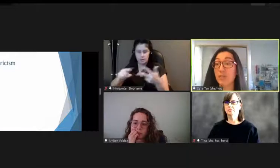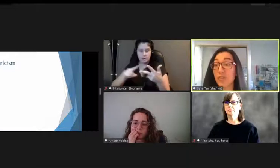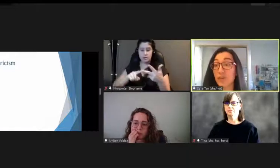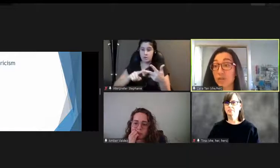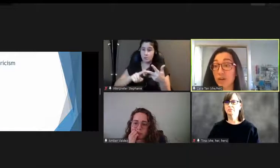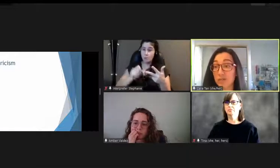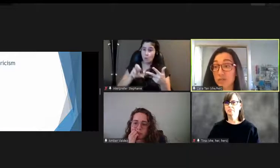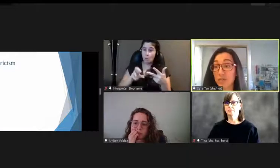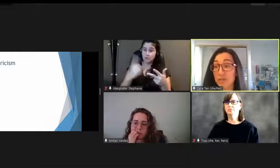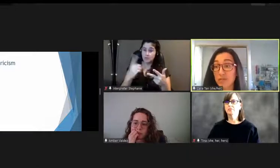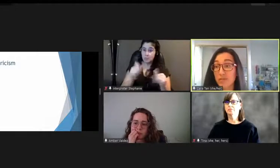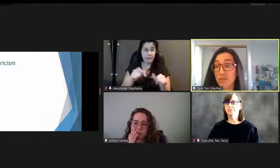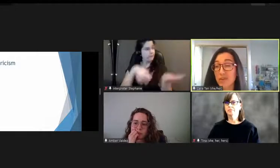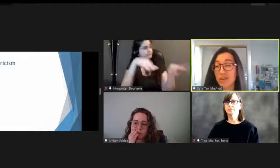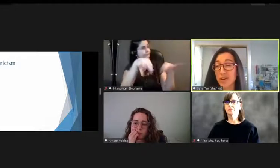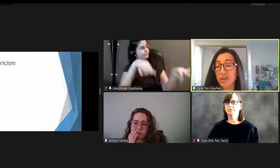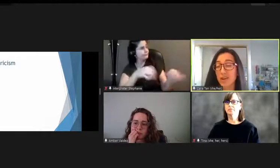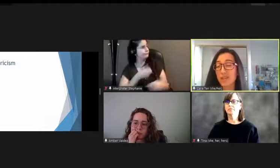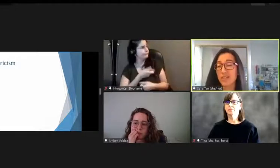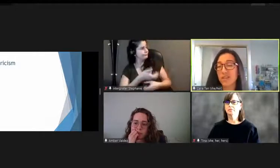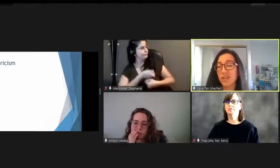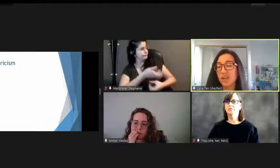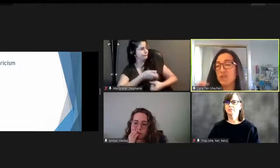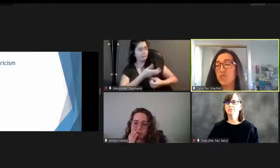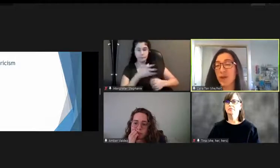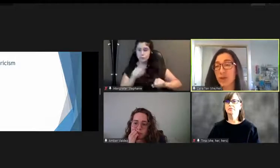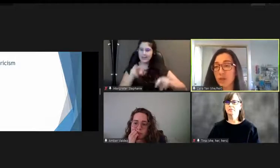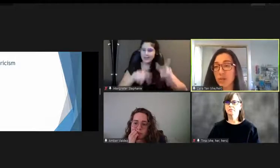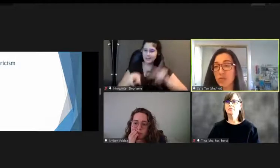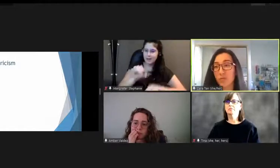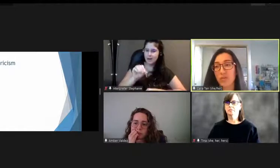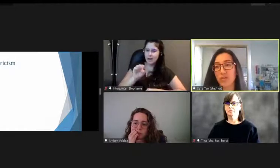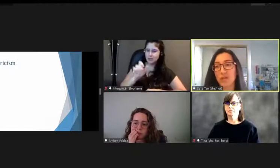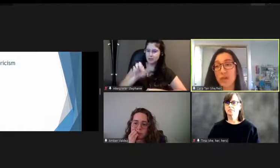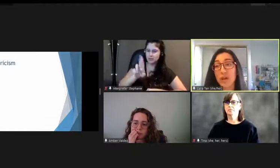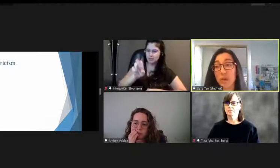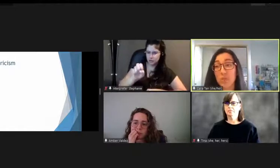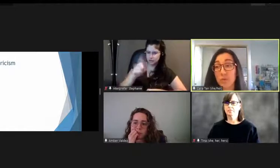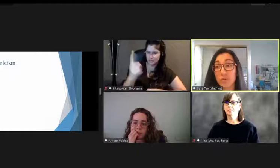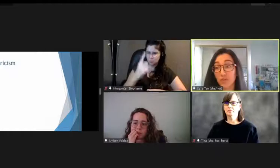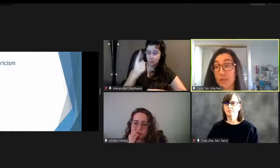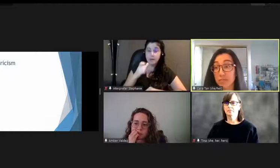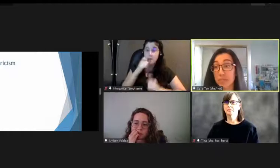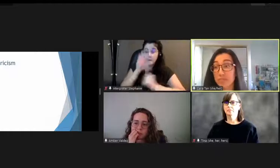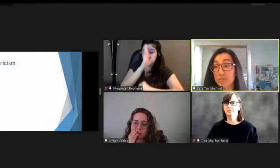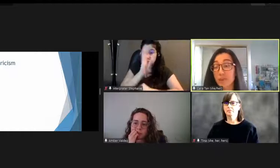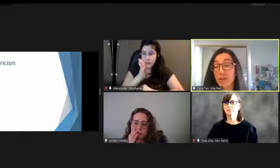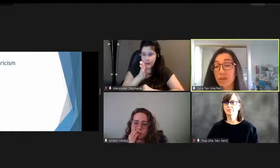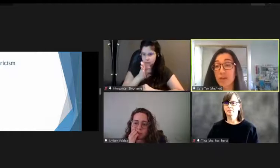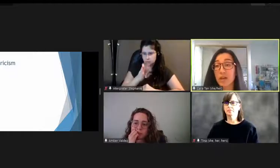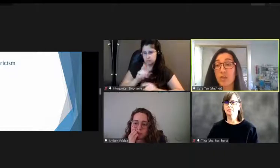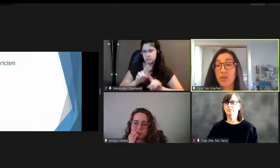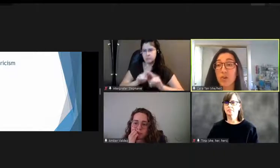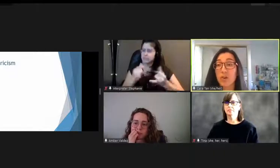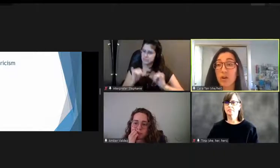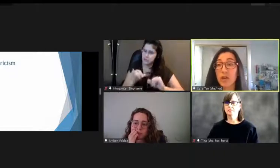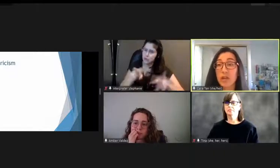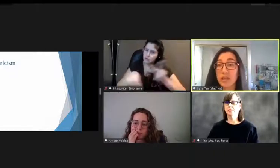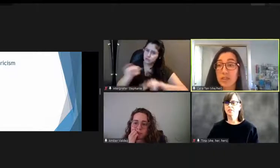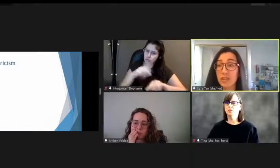things about themselves, right? It's an indirect way of observing, but I am observing. And